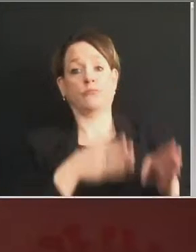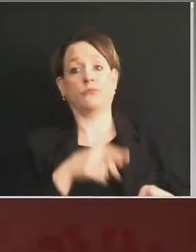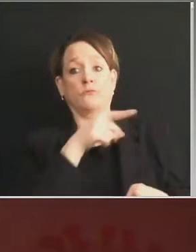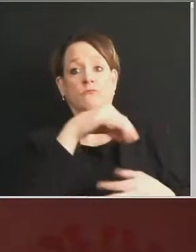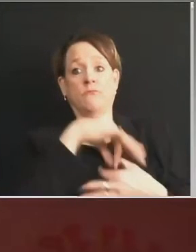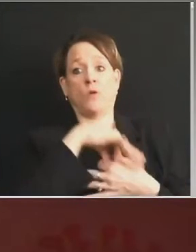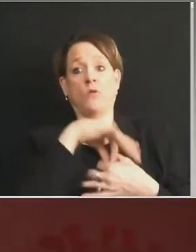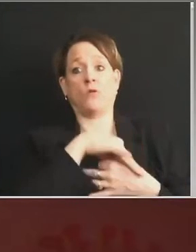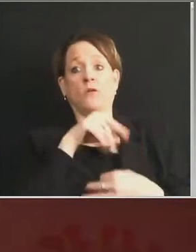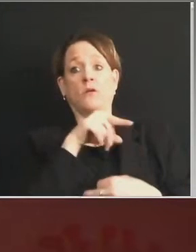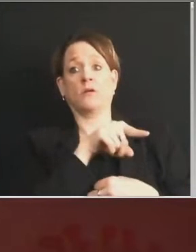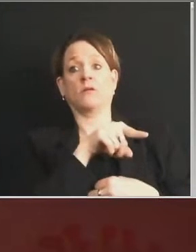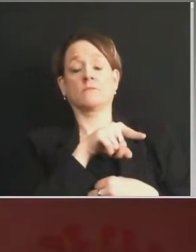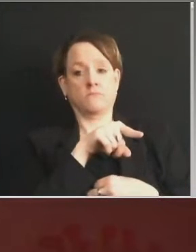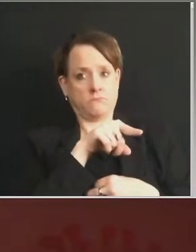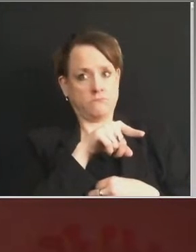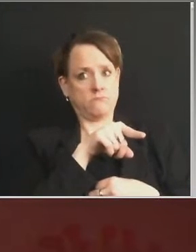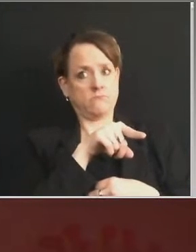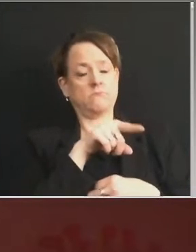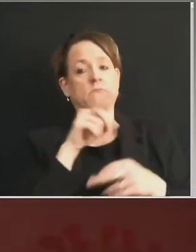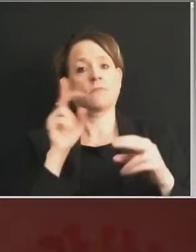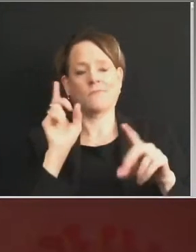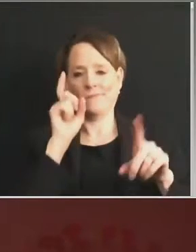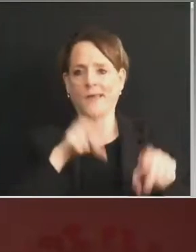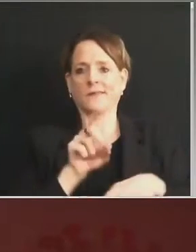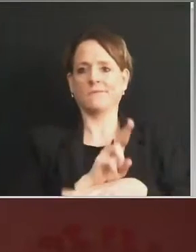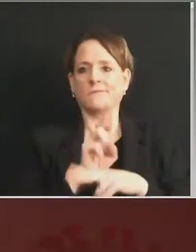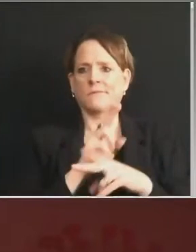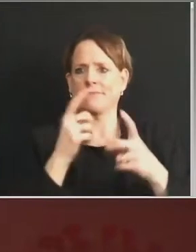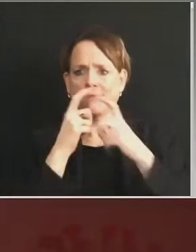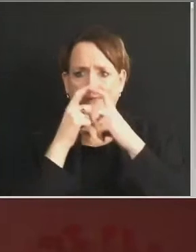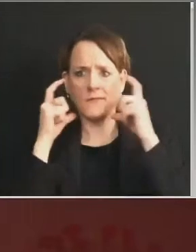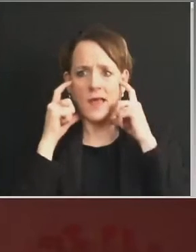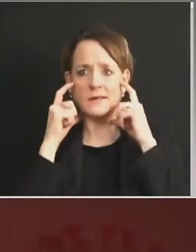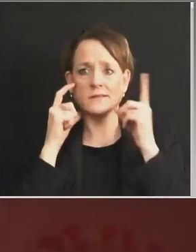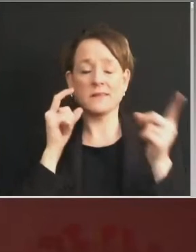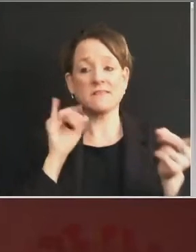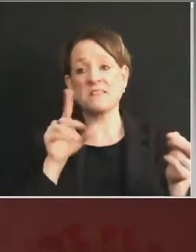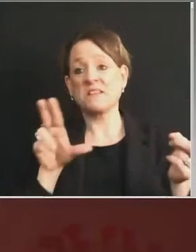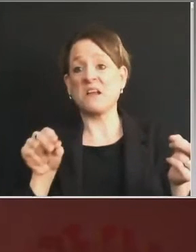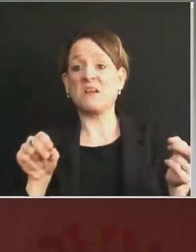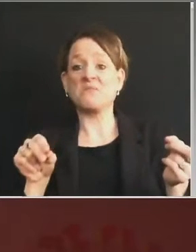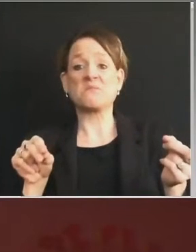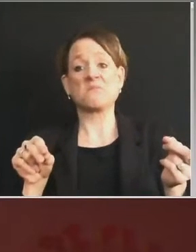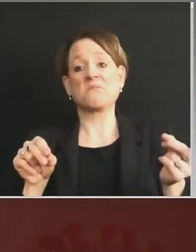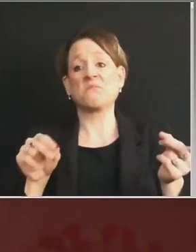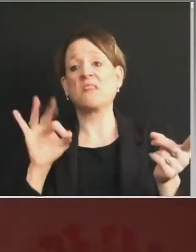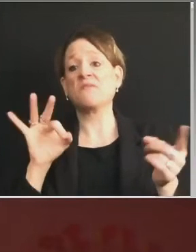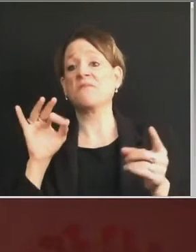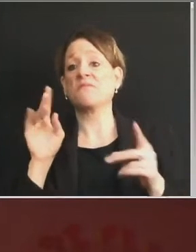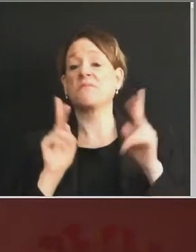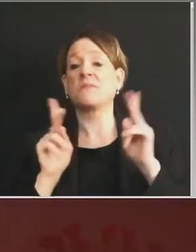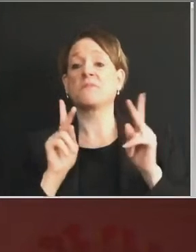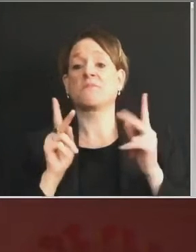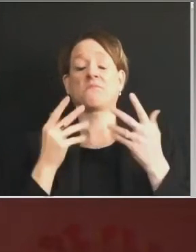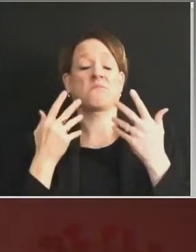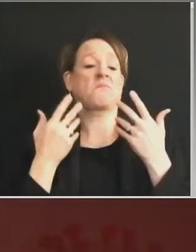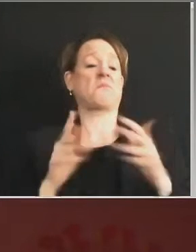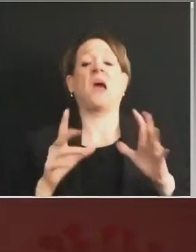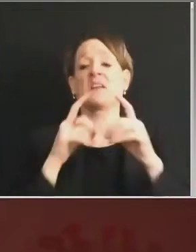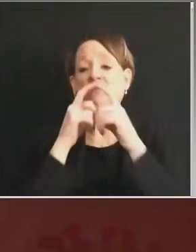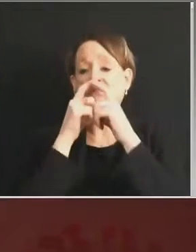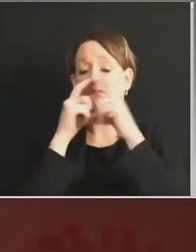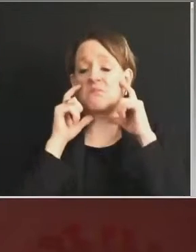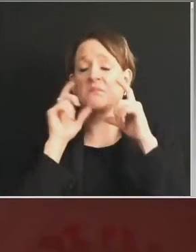a concern about in-person voting on election day and spreading the virus, especially since we have